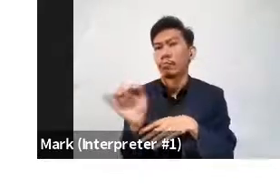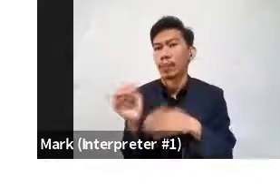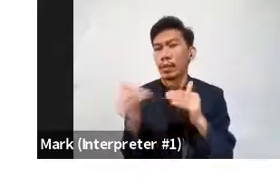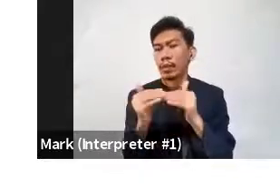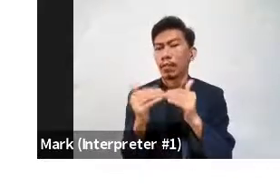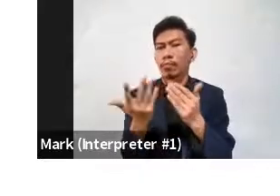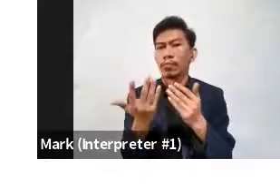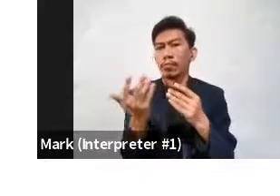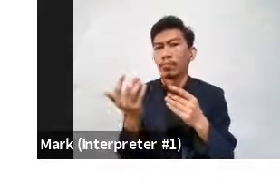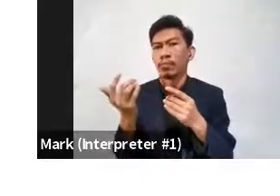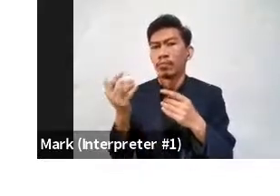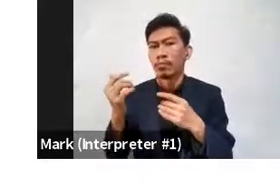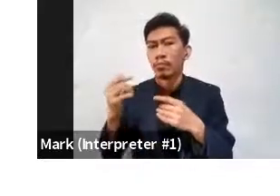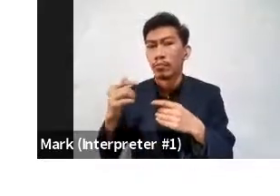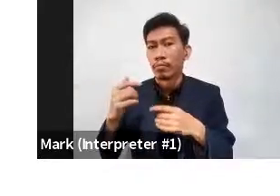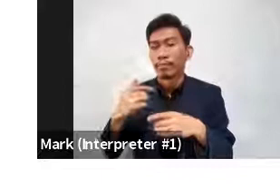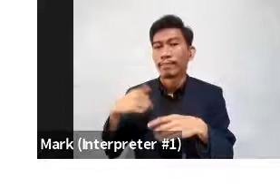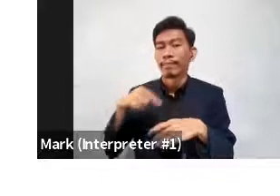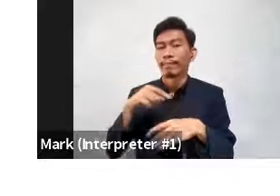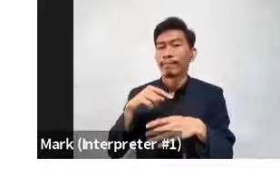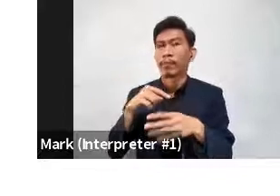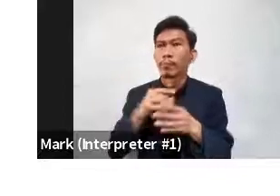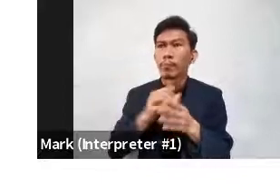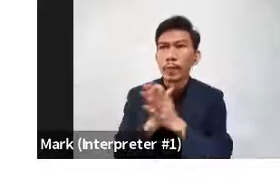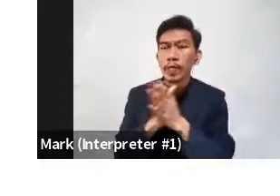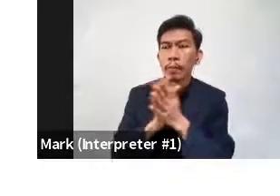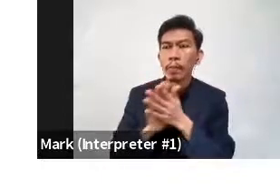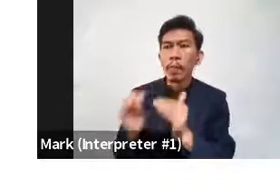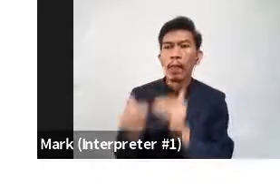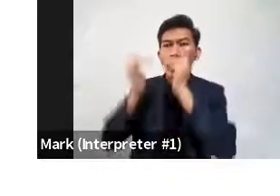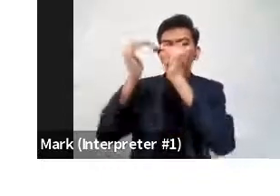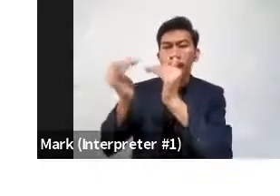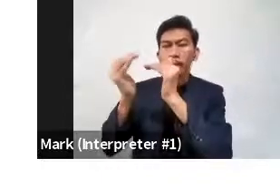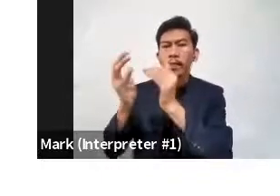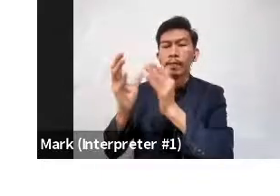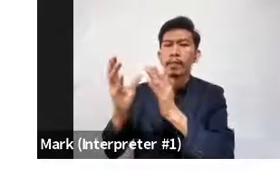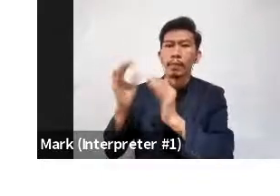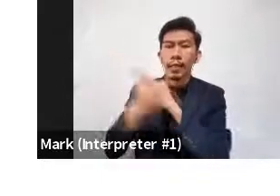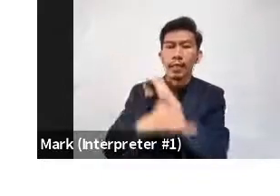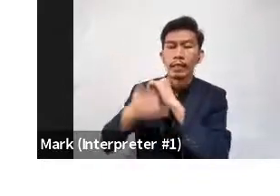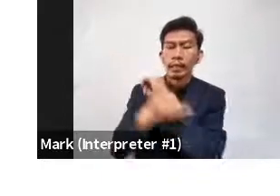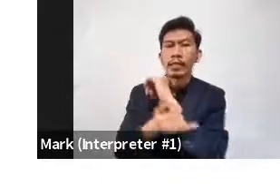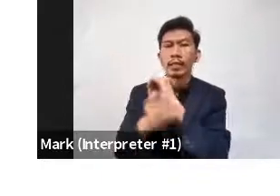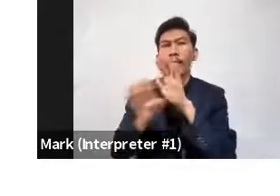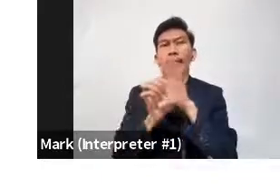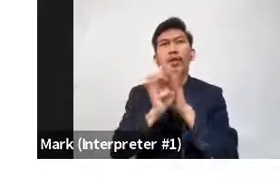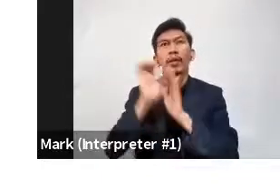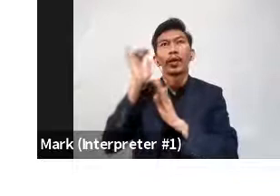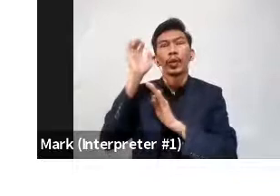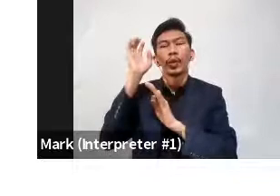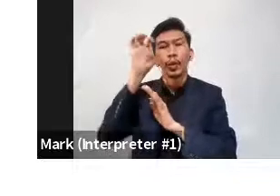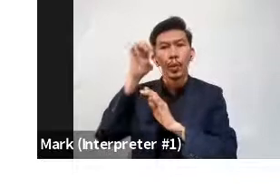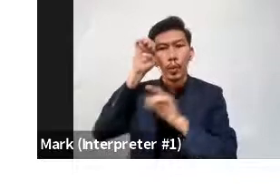We're aspiring to be an upper middle income country. So that should be the benchmark. Countries in Europe that are